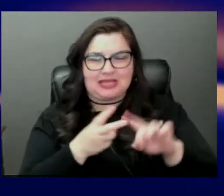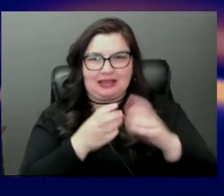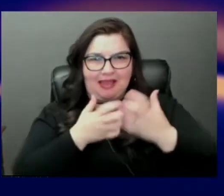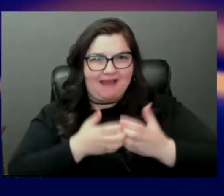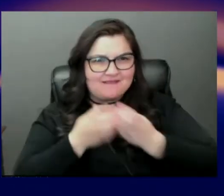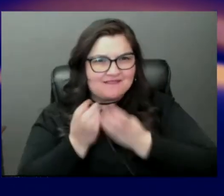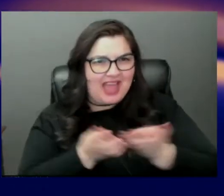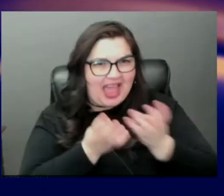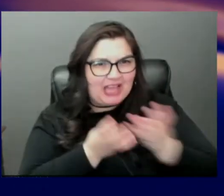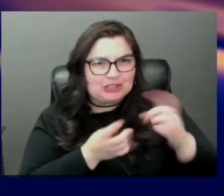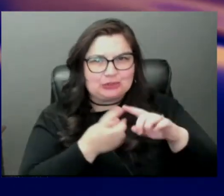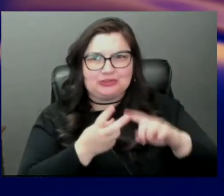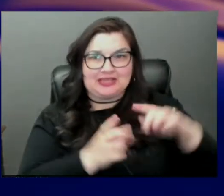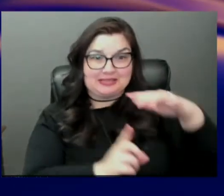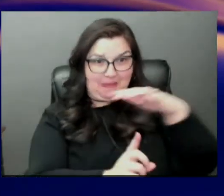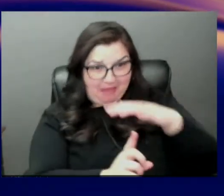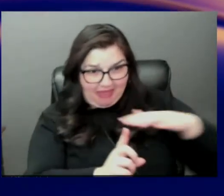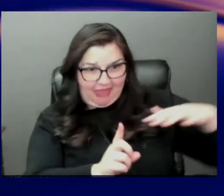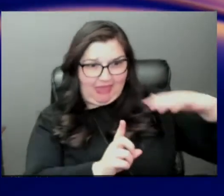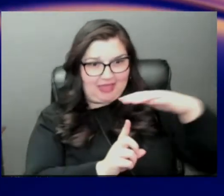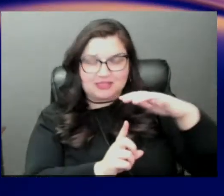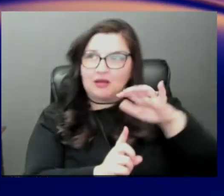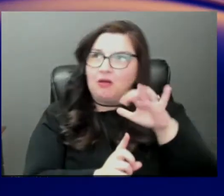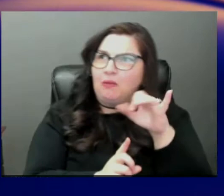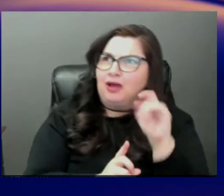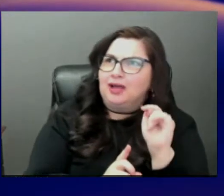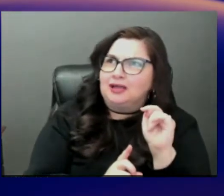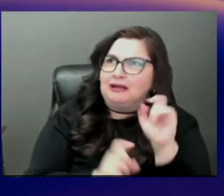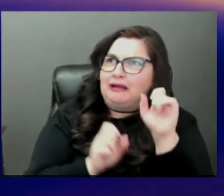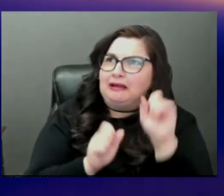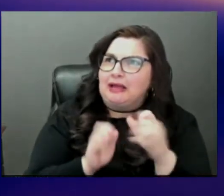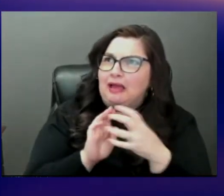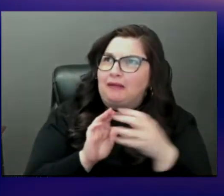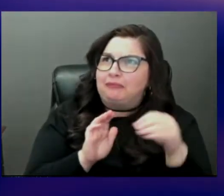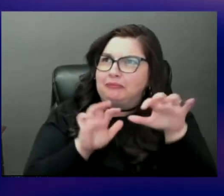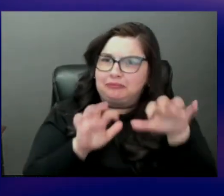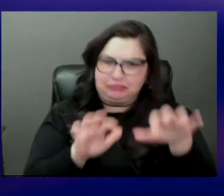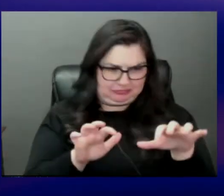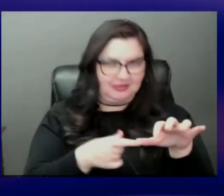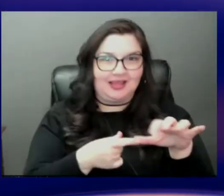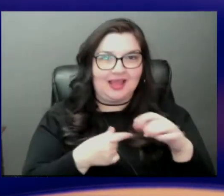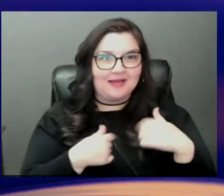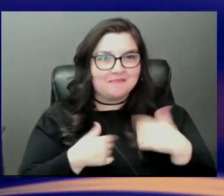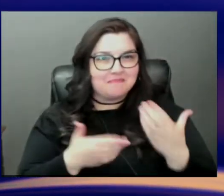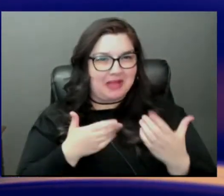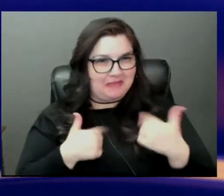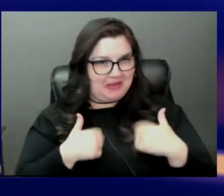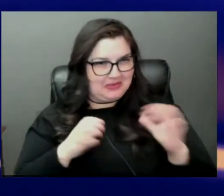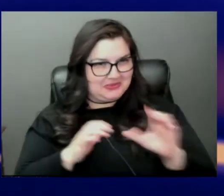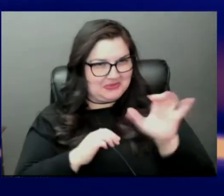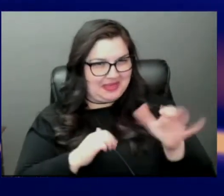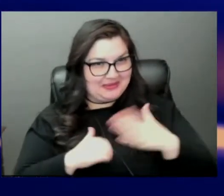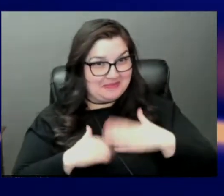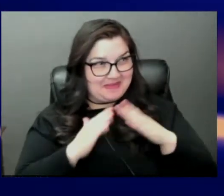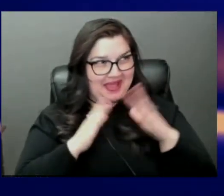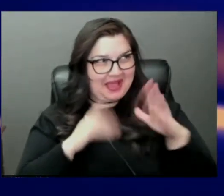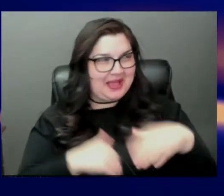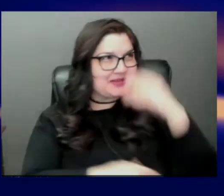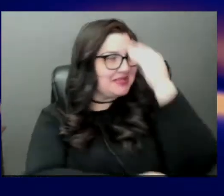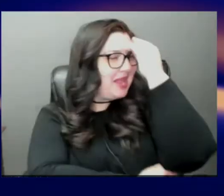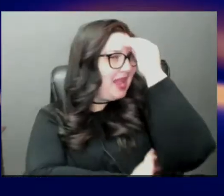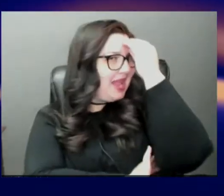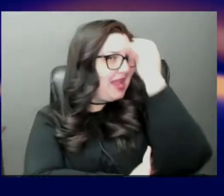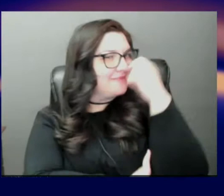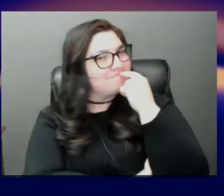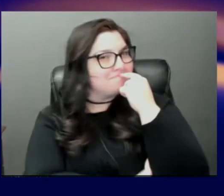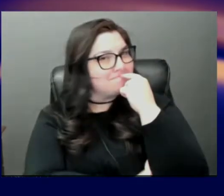I was like, what? It's I cool. kind of want to do this to my house. Yeah, it's got me thinking. The key part